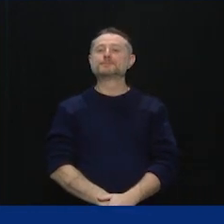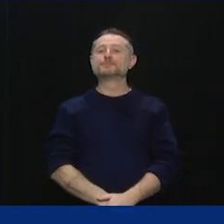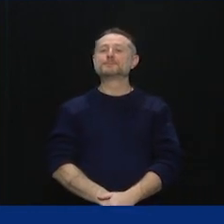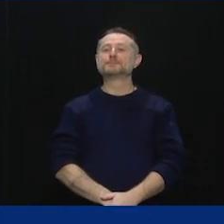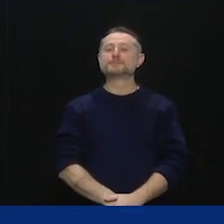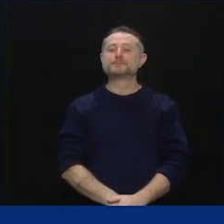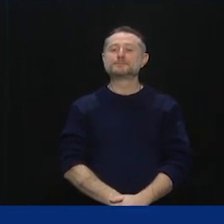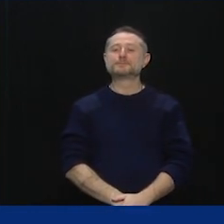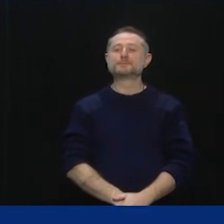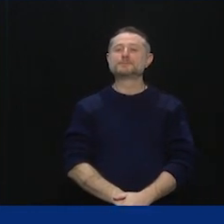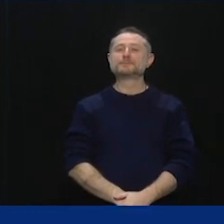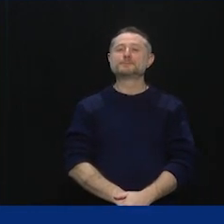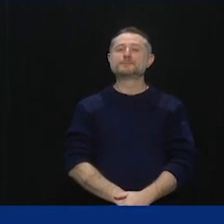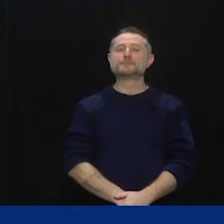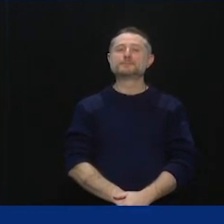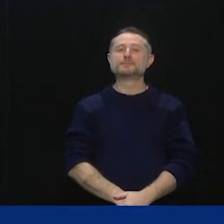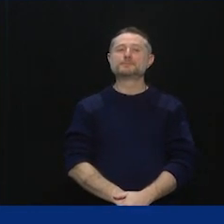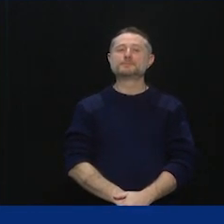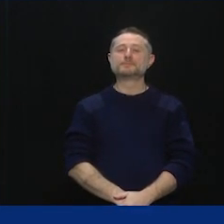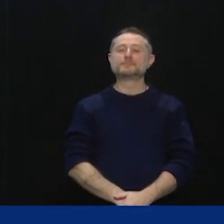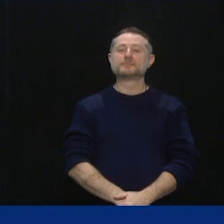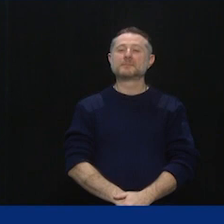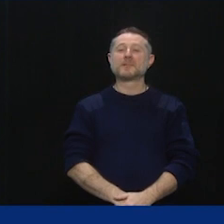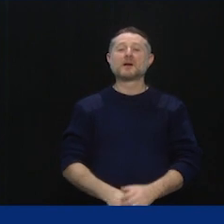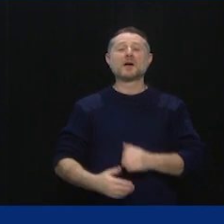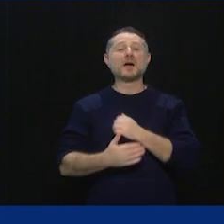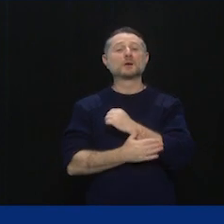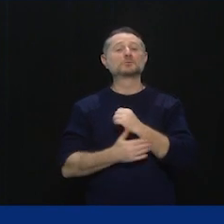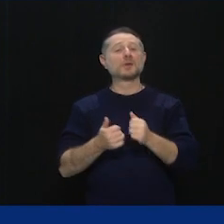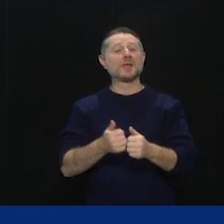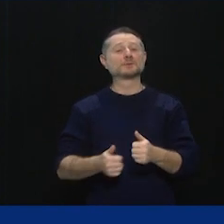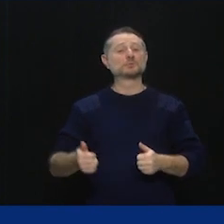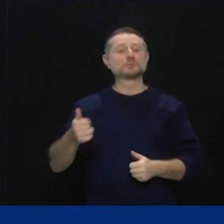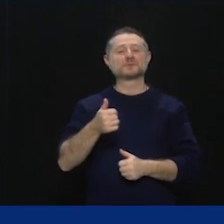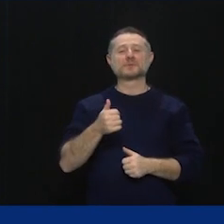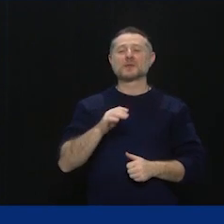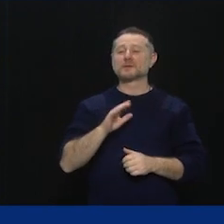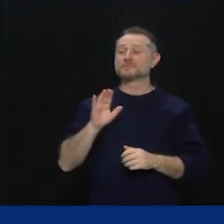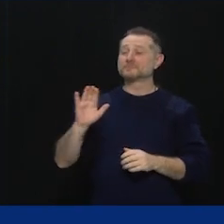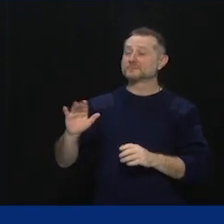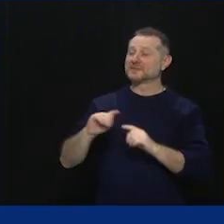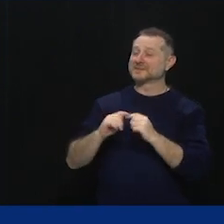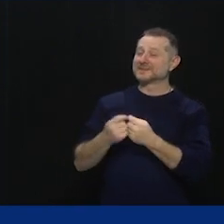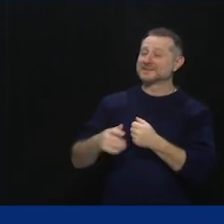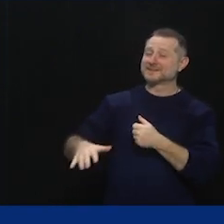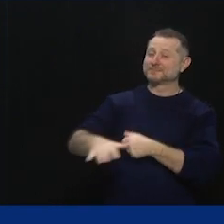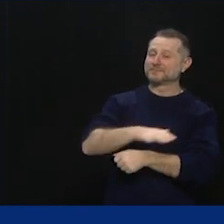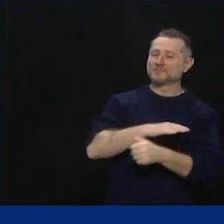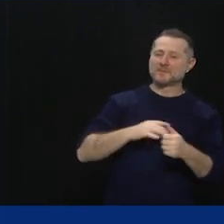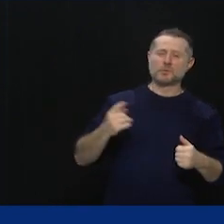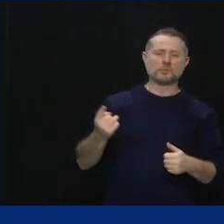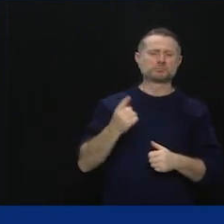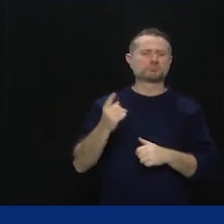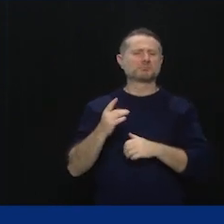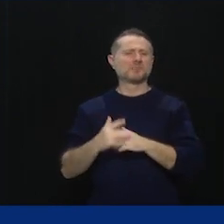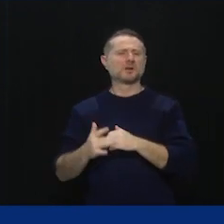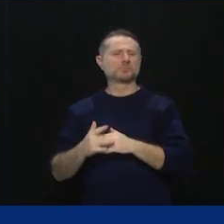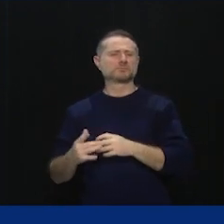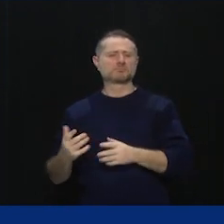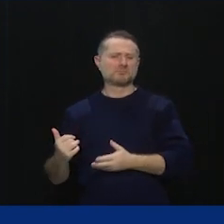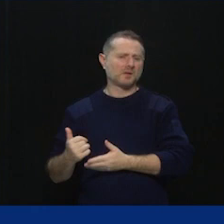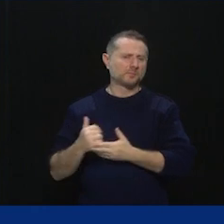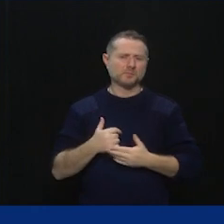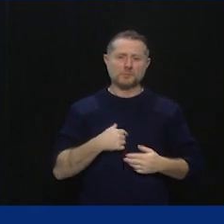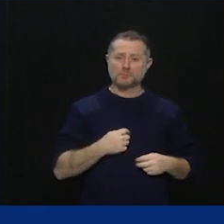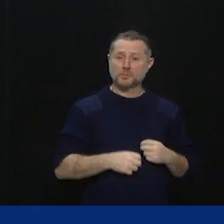yeah. County Executive Belone and his team has always been available to help us solve problems, particularly our infrastructure